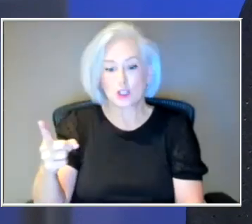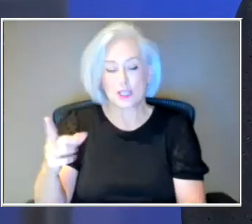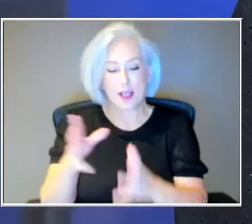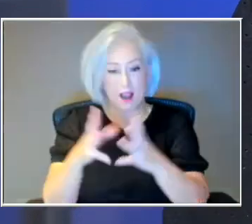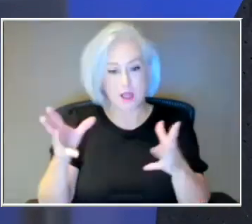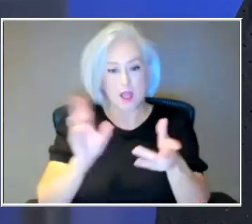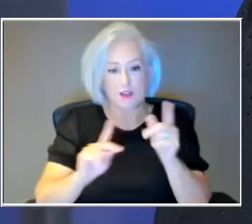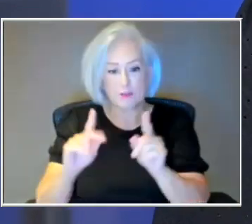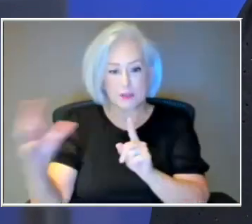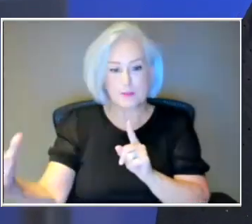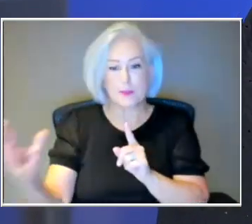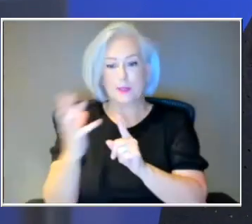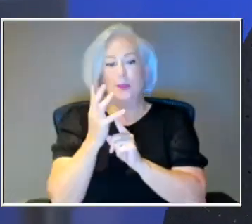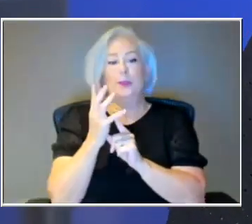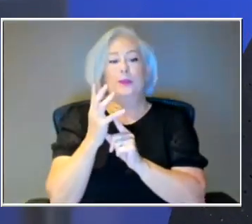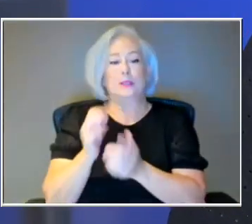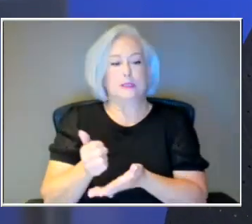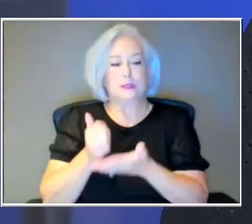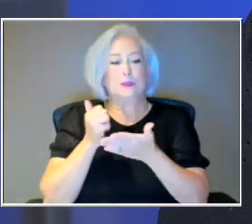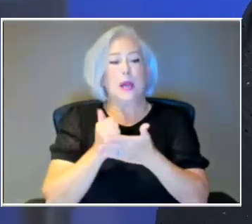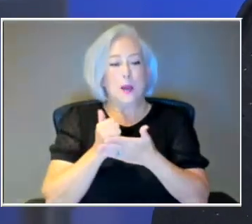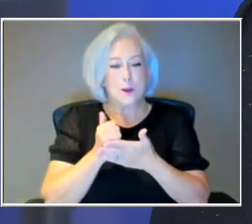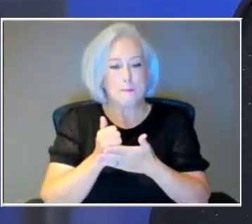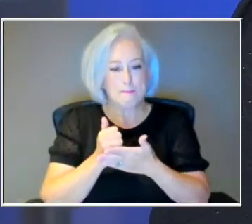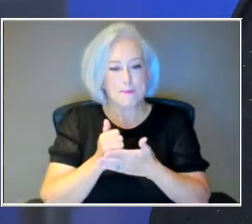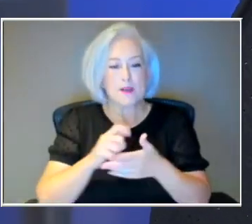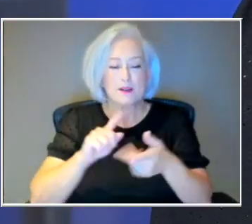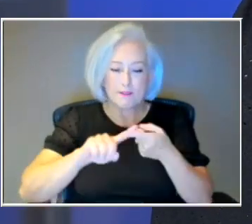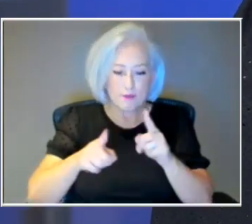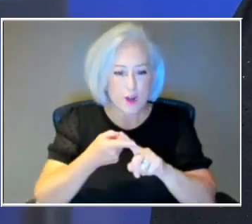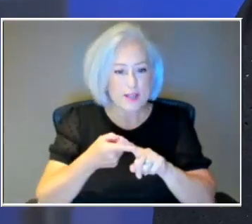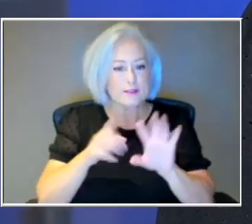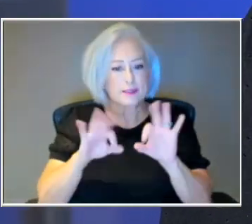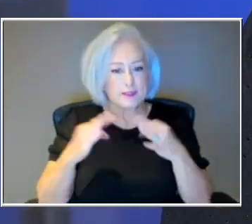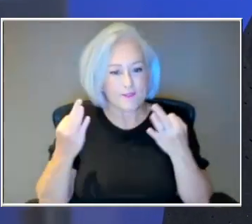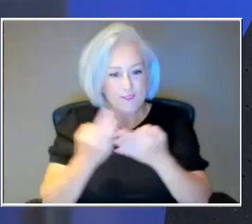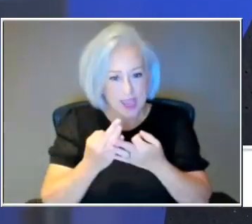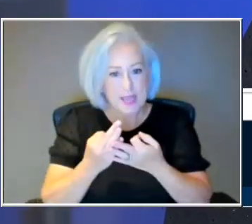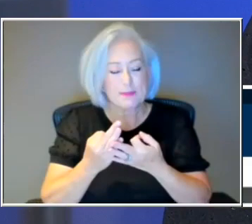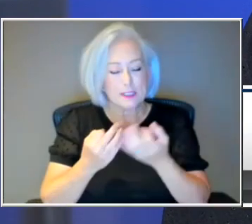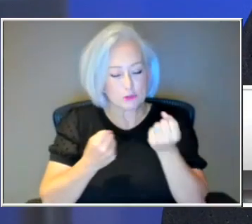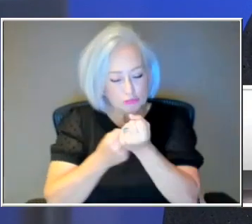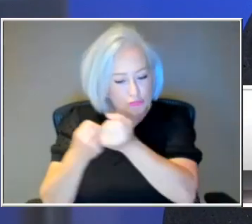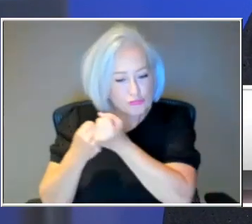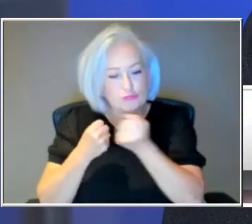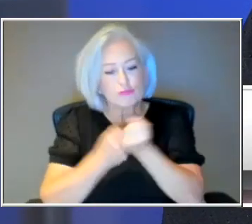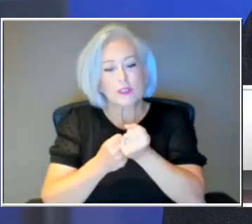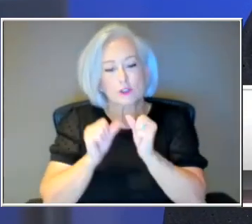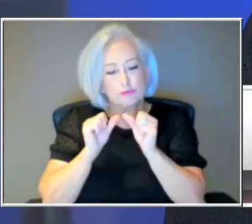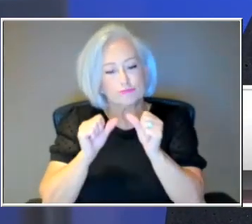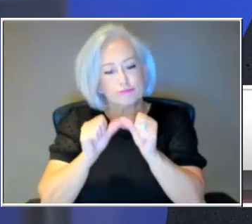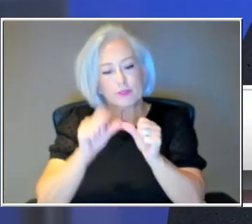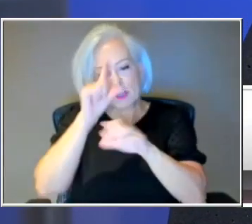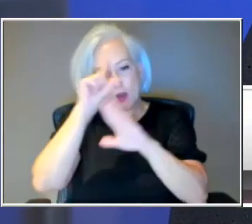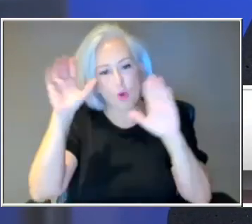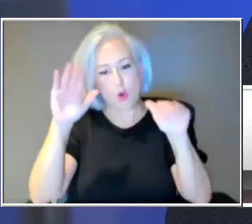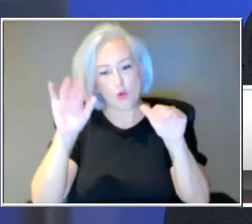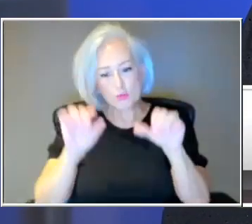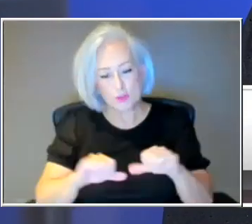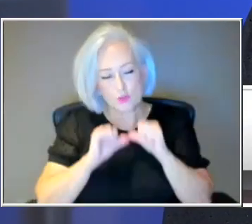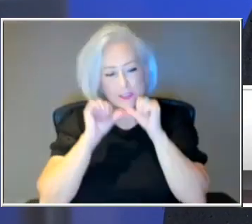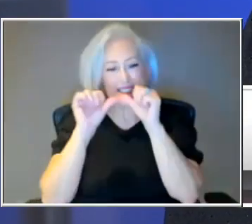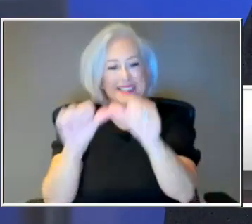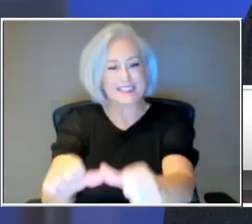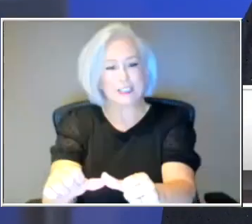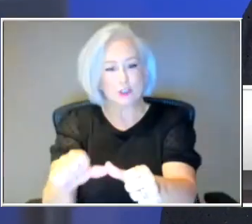family, it took friends, it took the support group to really support her and give her that hope to keep on and keep continuing to get better